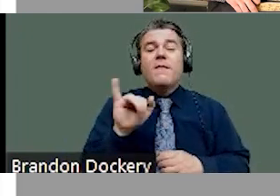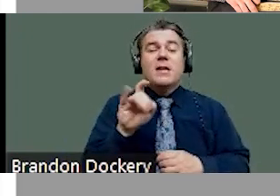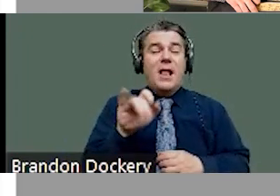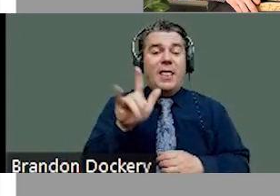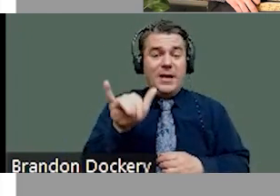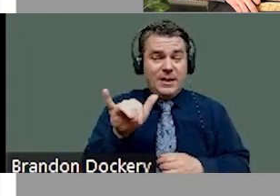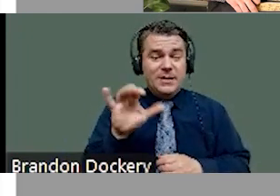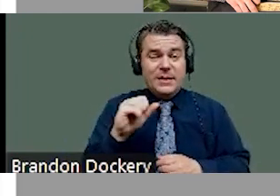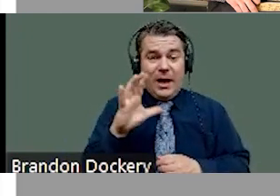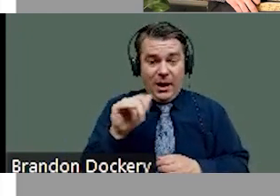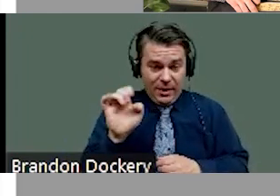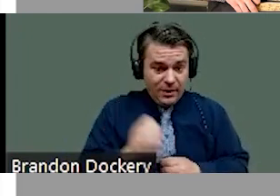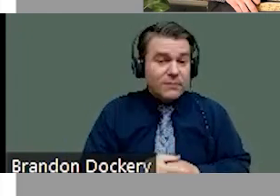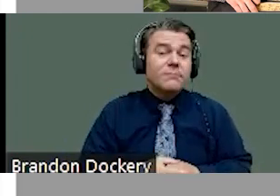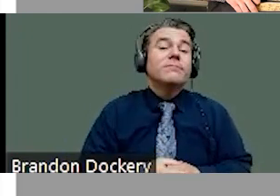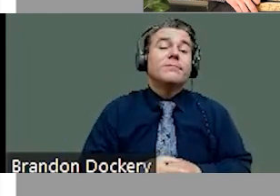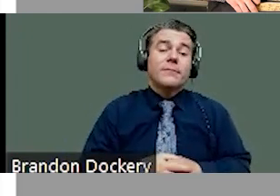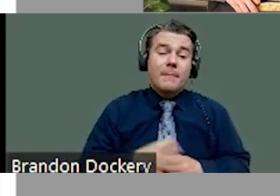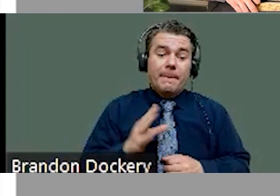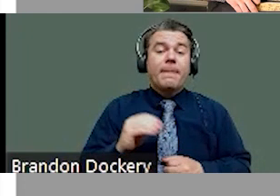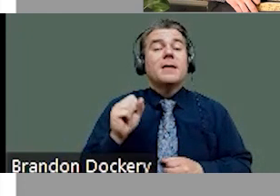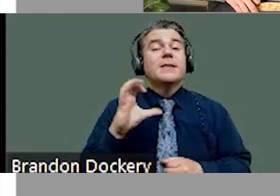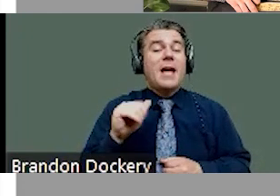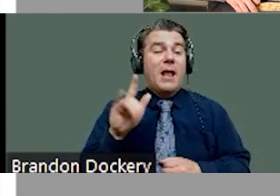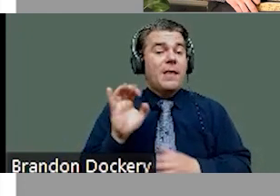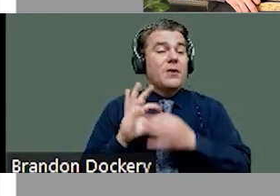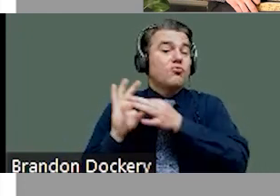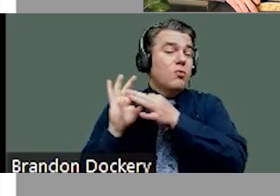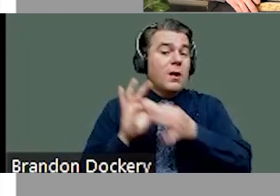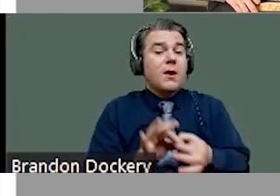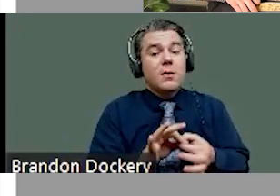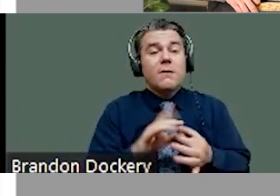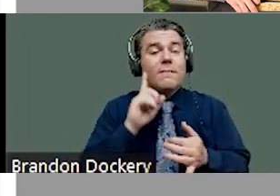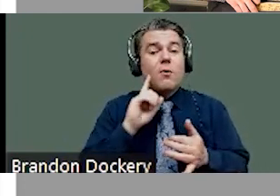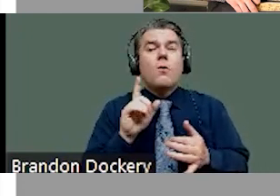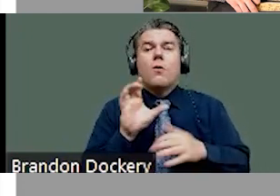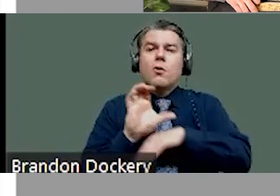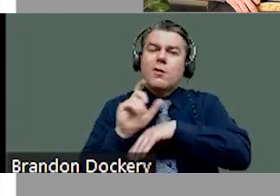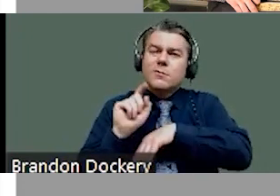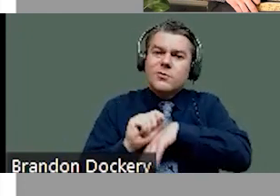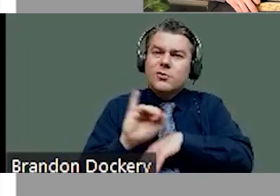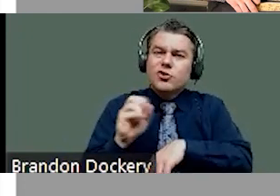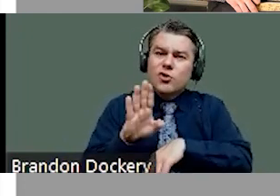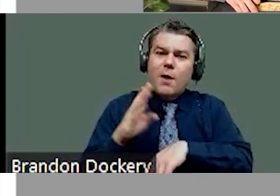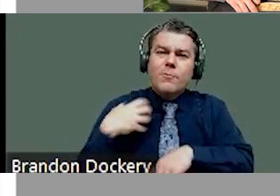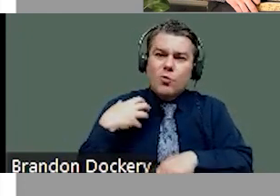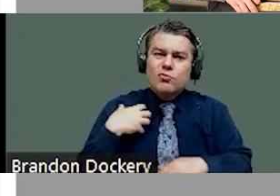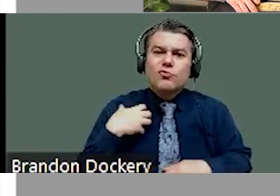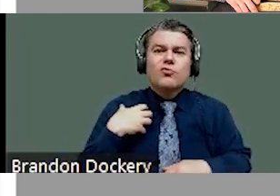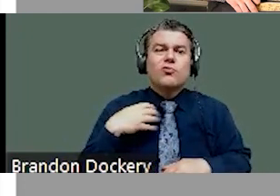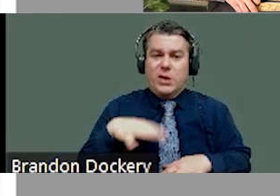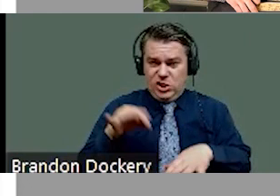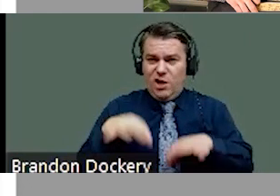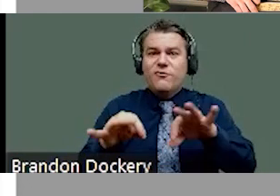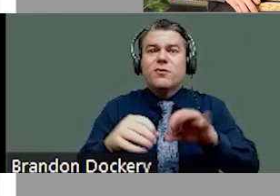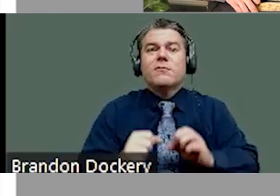scale and the scale that is related to consultative job coaching